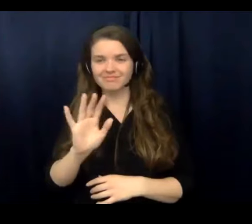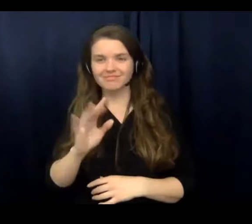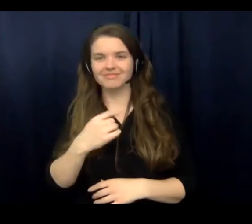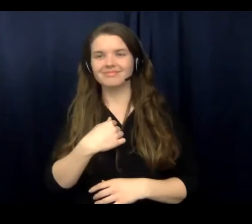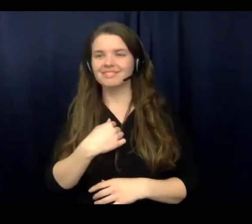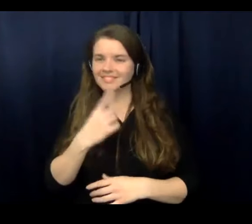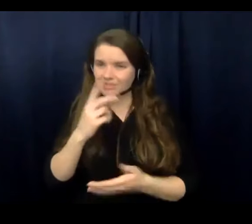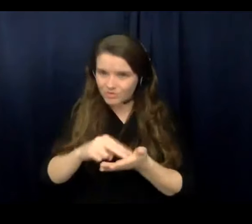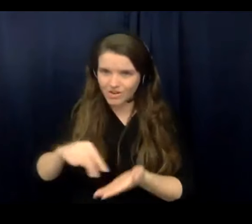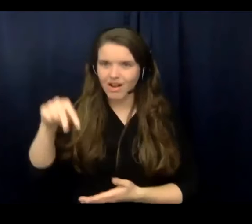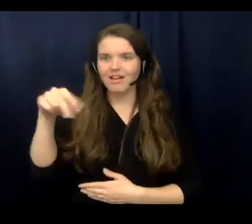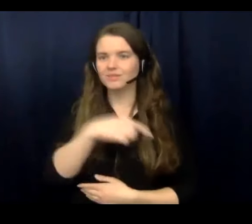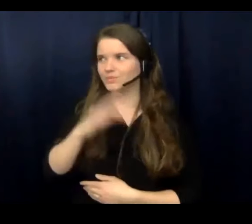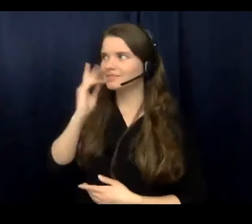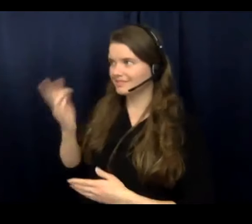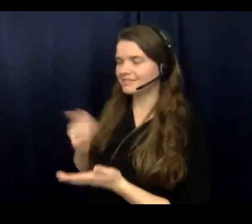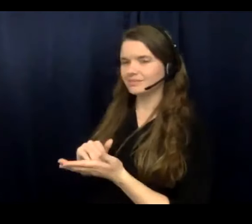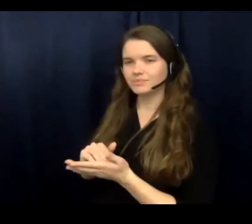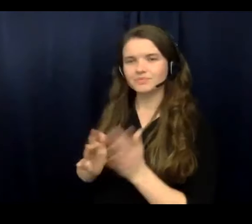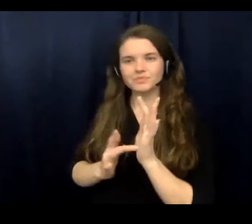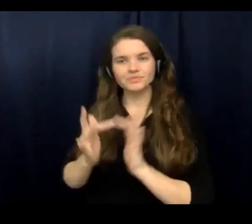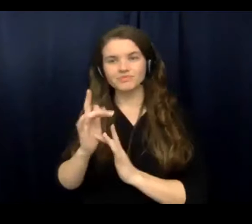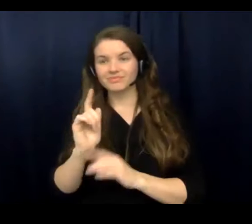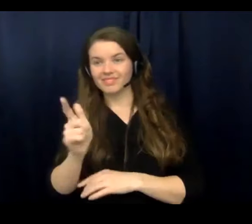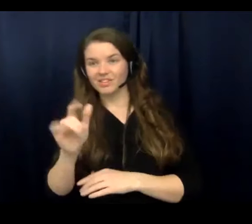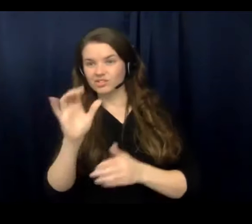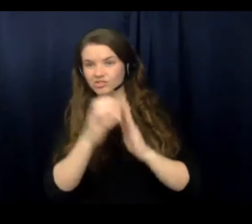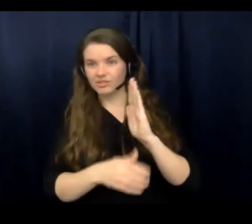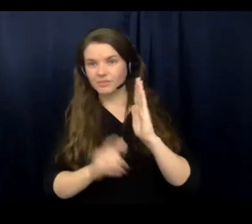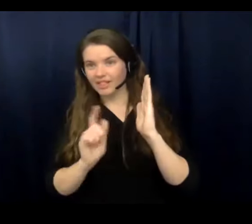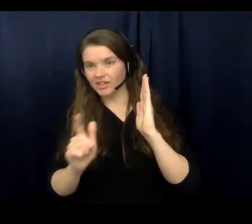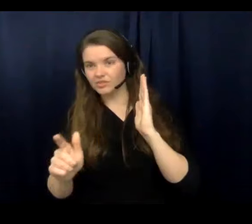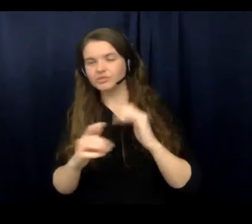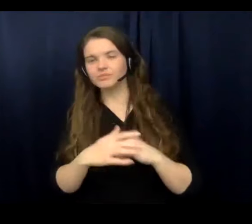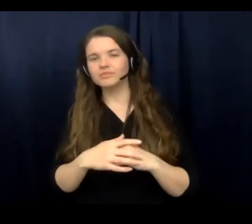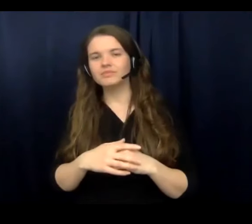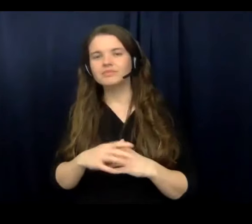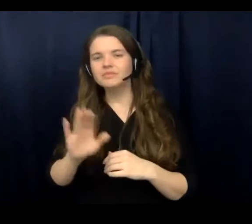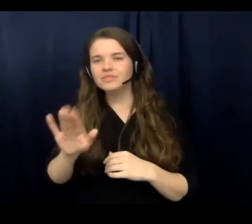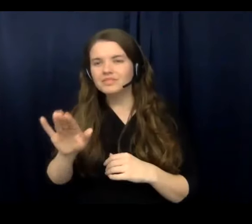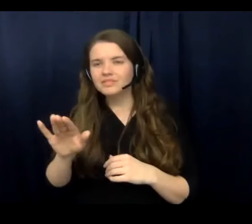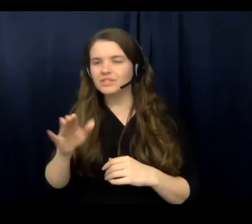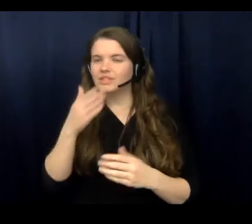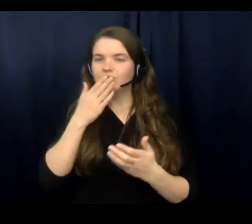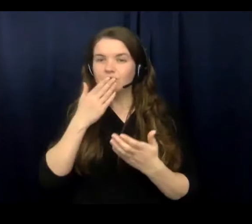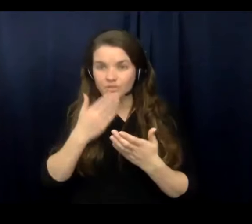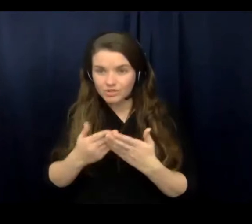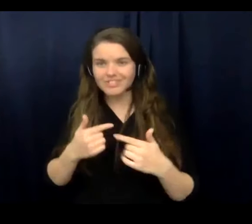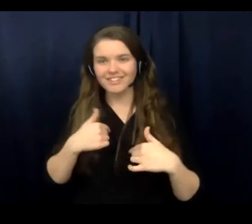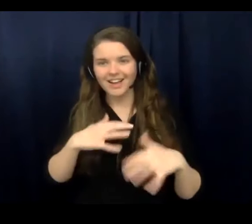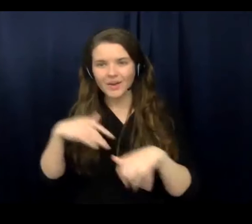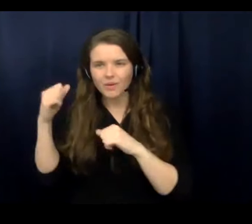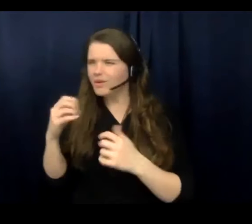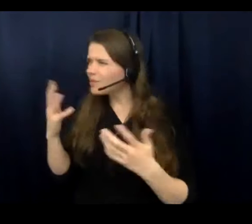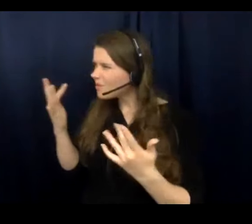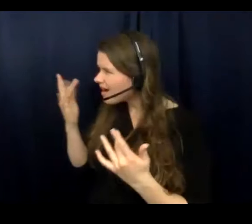him. And Jesus declared this a little bit later in that same chapter, in the same context. He said, look, it's very good that I go away. I said, what? What are you